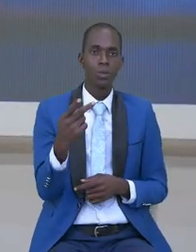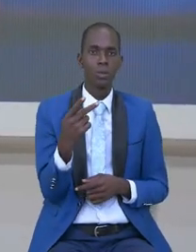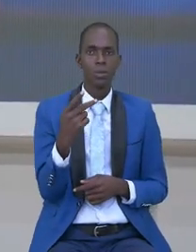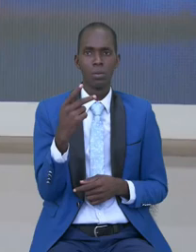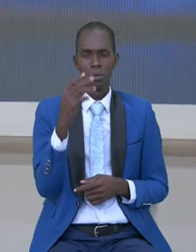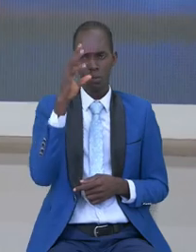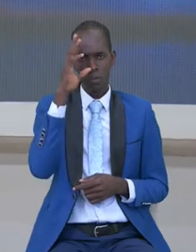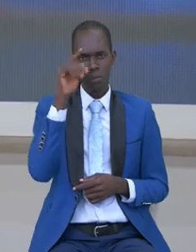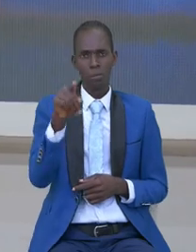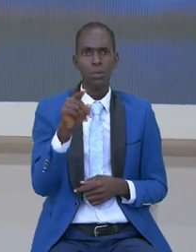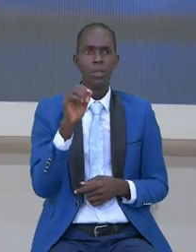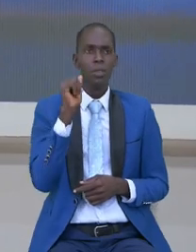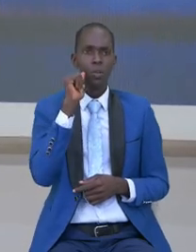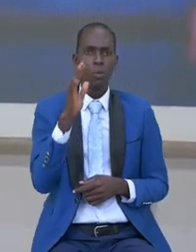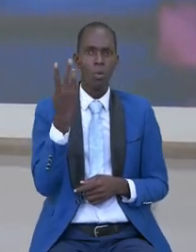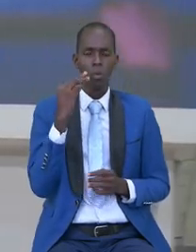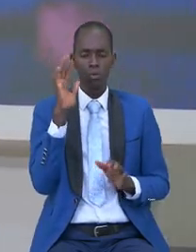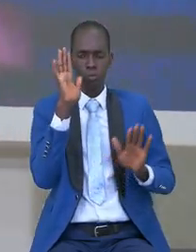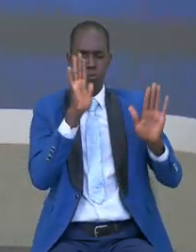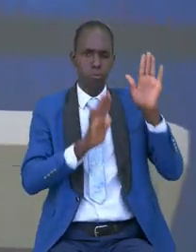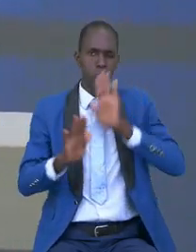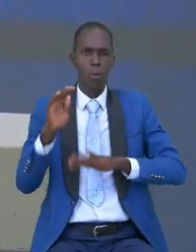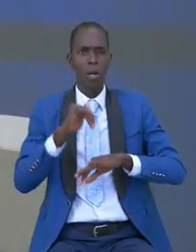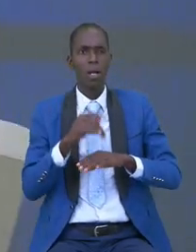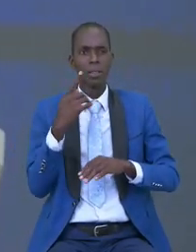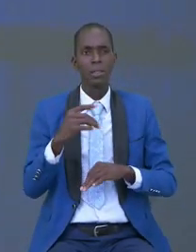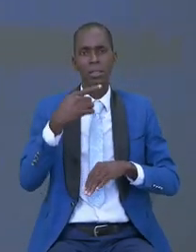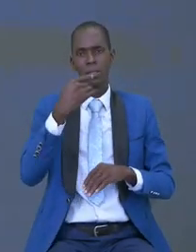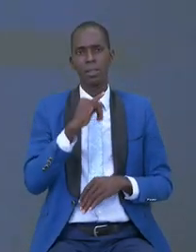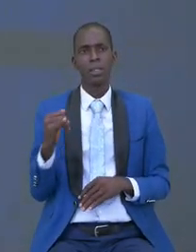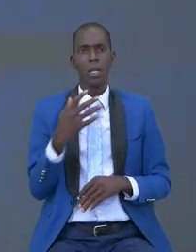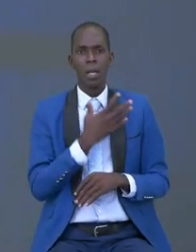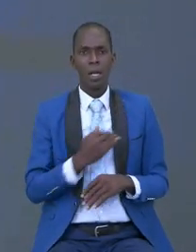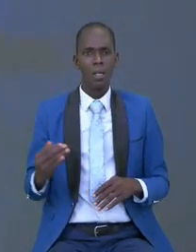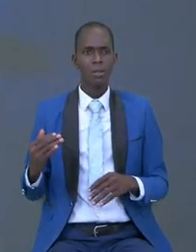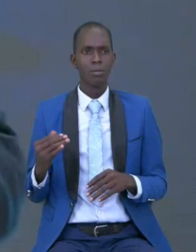was troubled at the saying, and